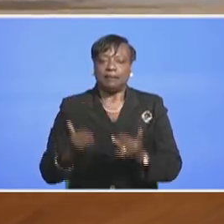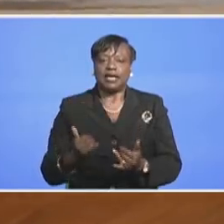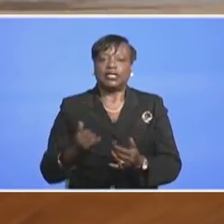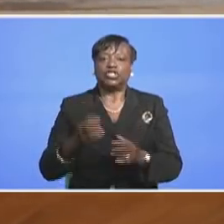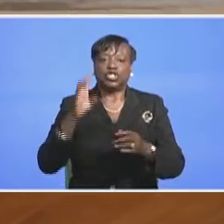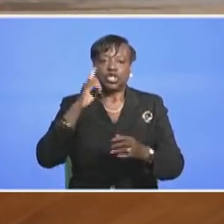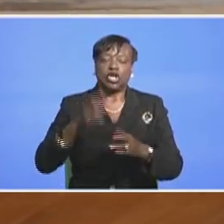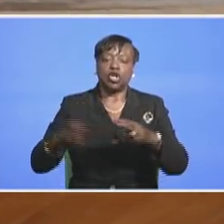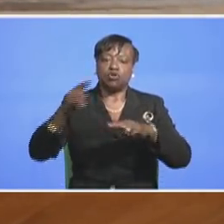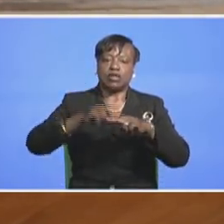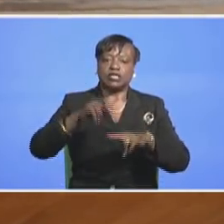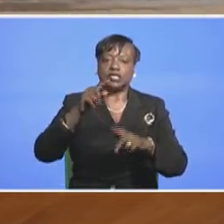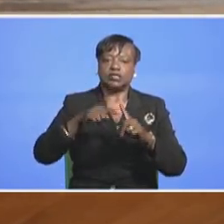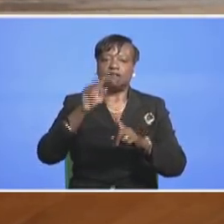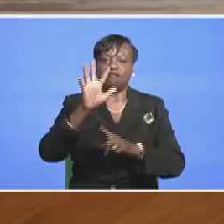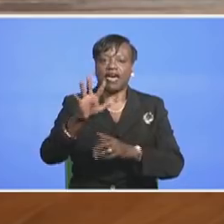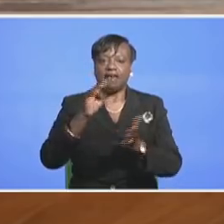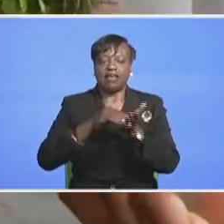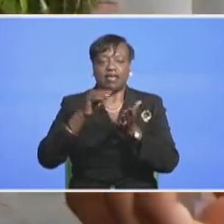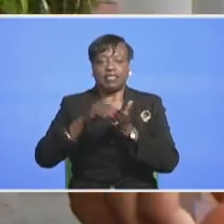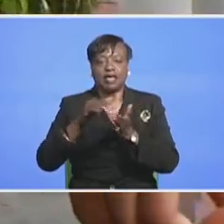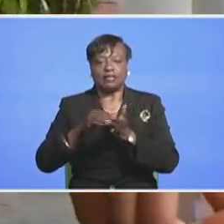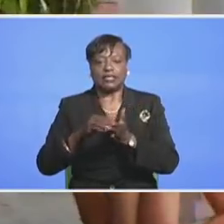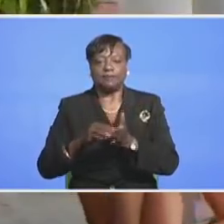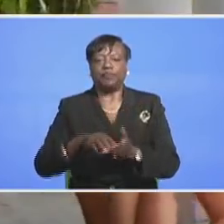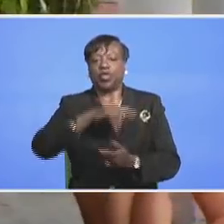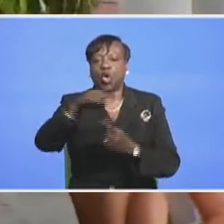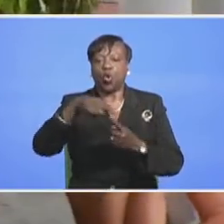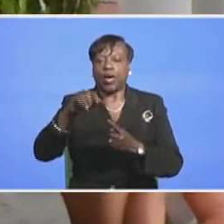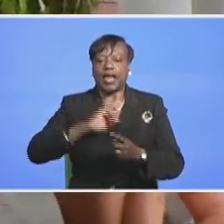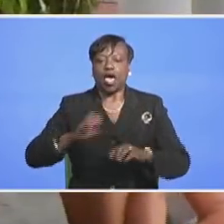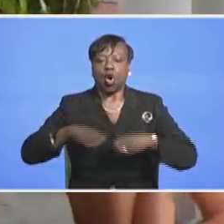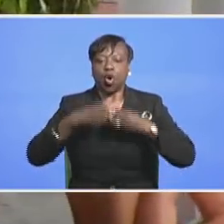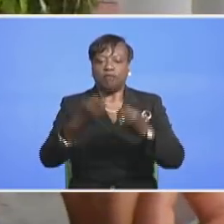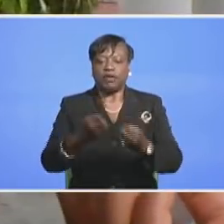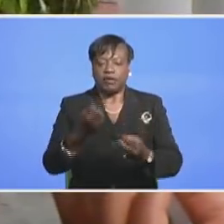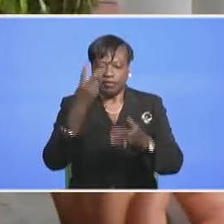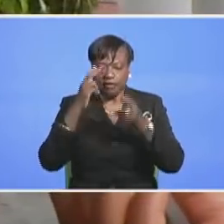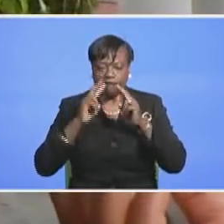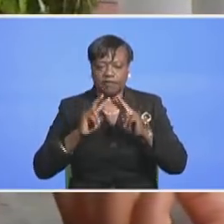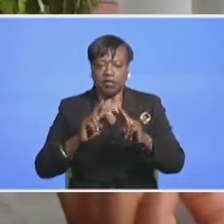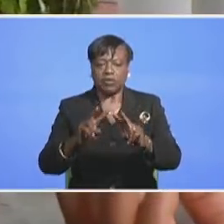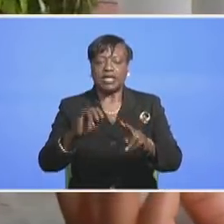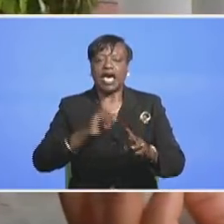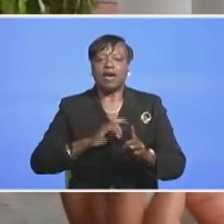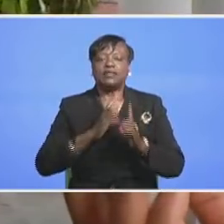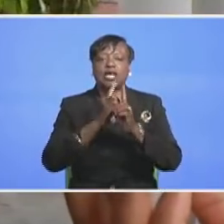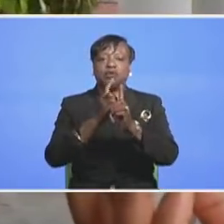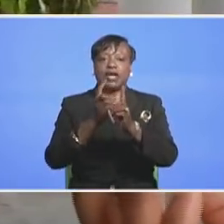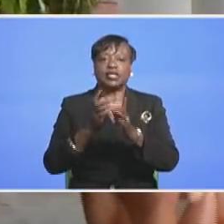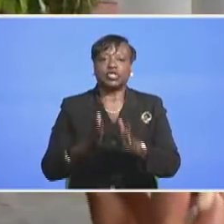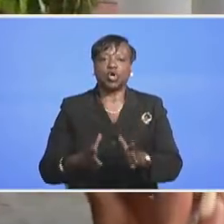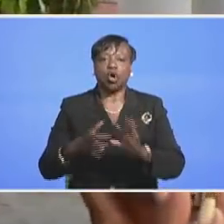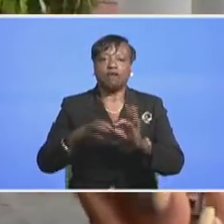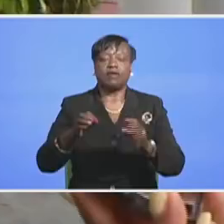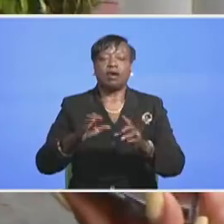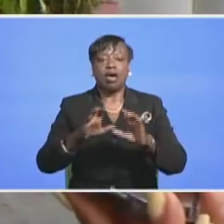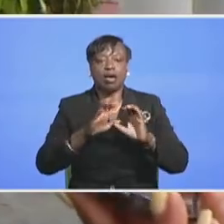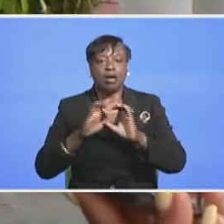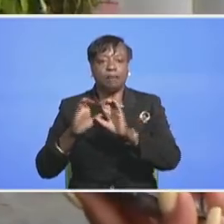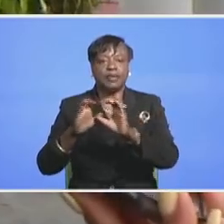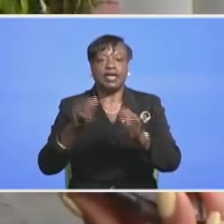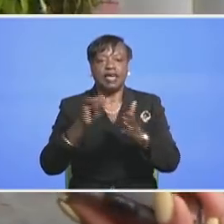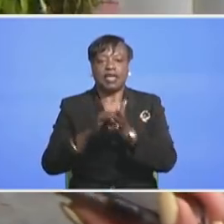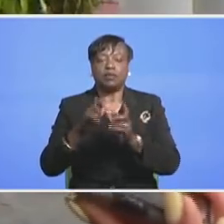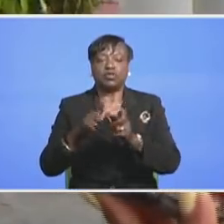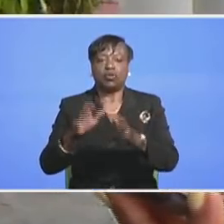government's priority is to get Bahamians working. When I offered those views, I was the director of a company that was run